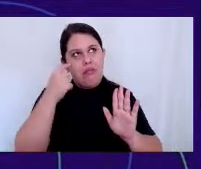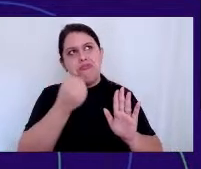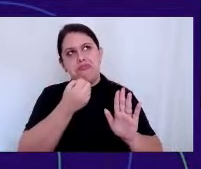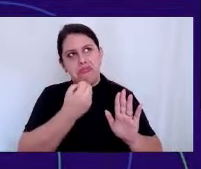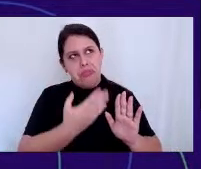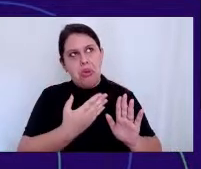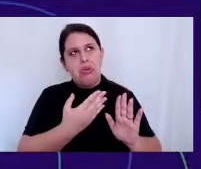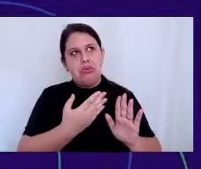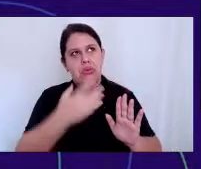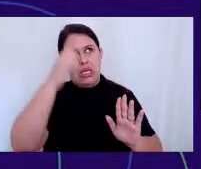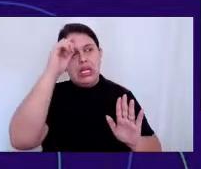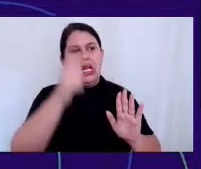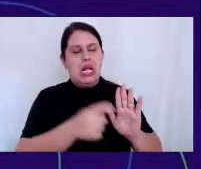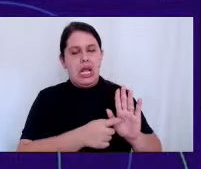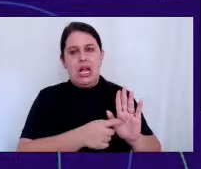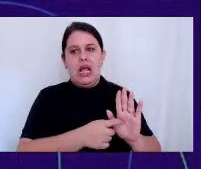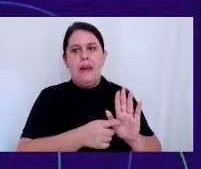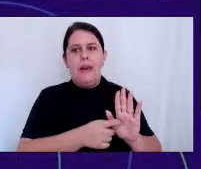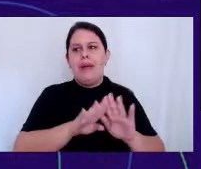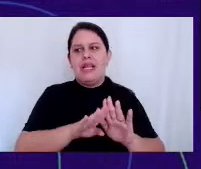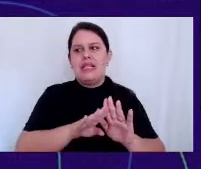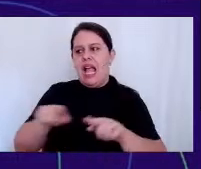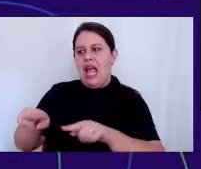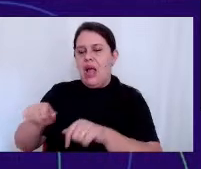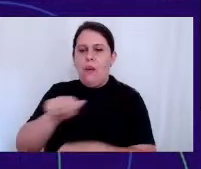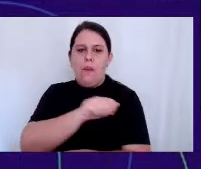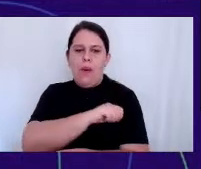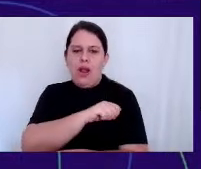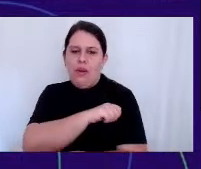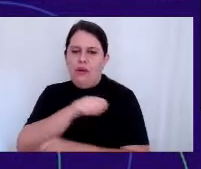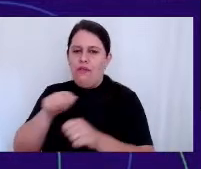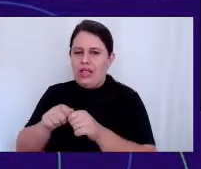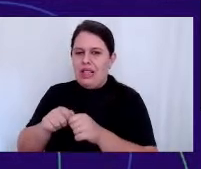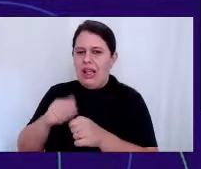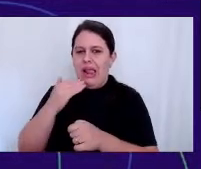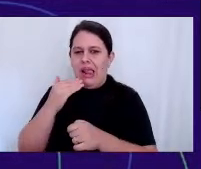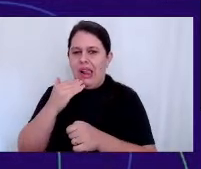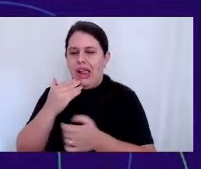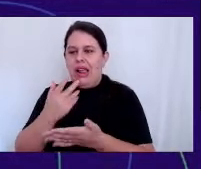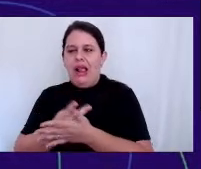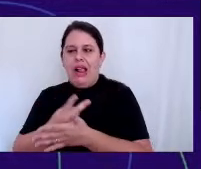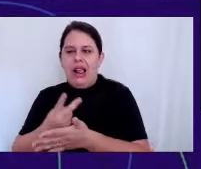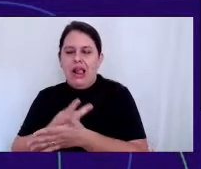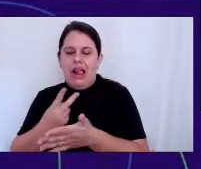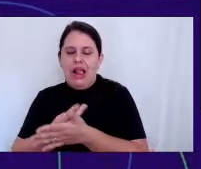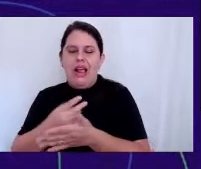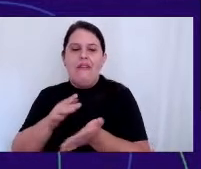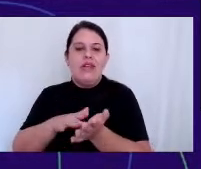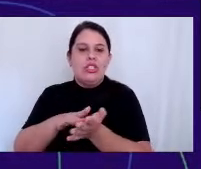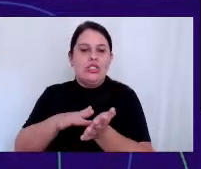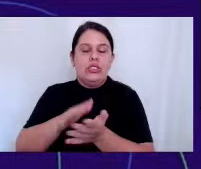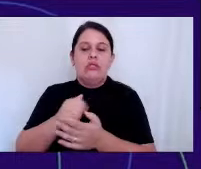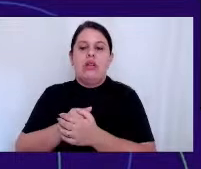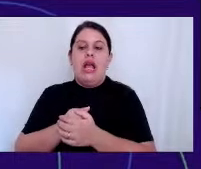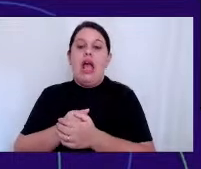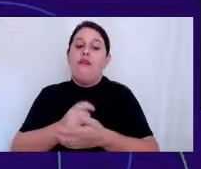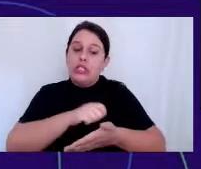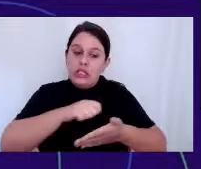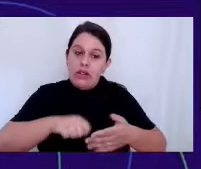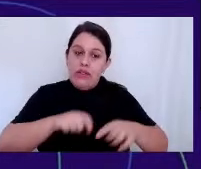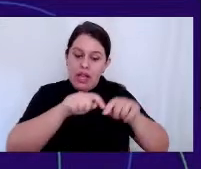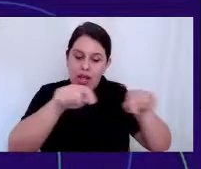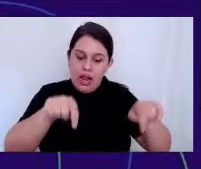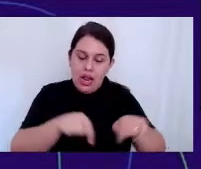So I'm going to get them to write in the classroom to prevent them from just copy